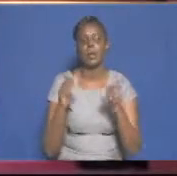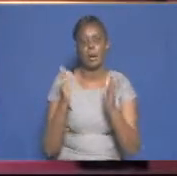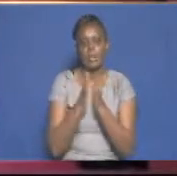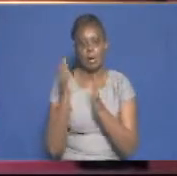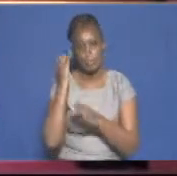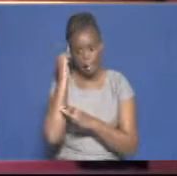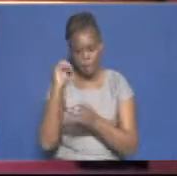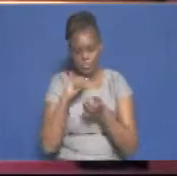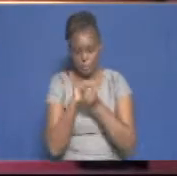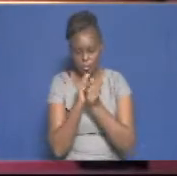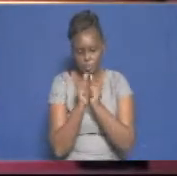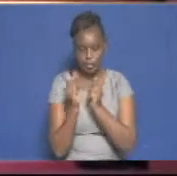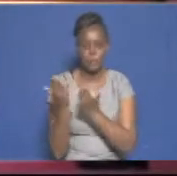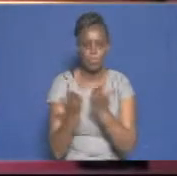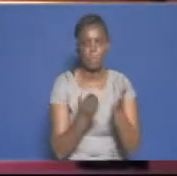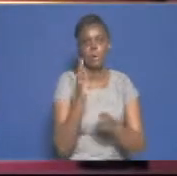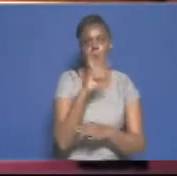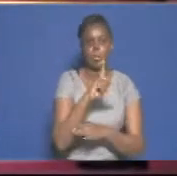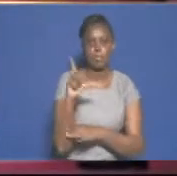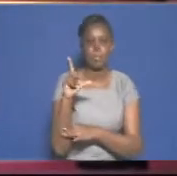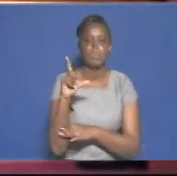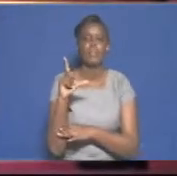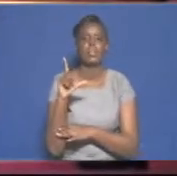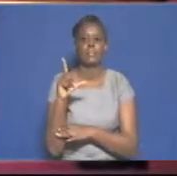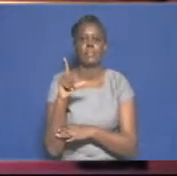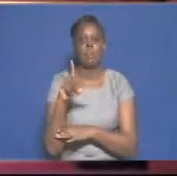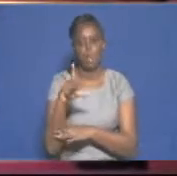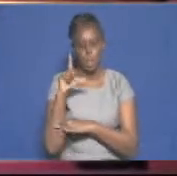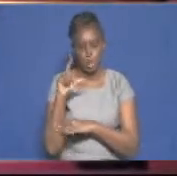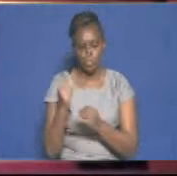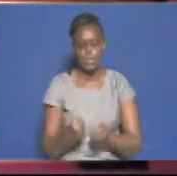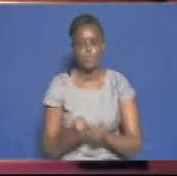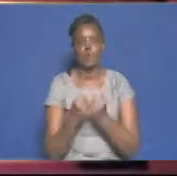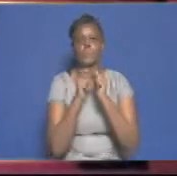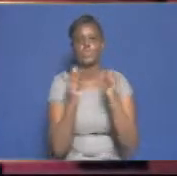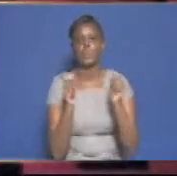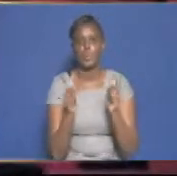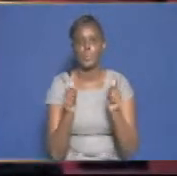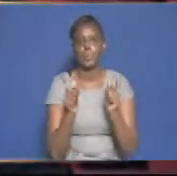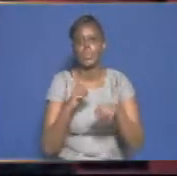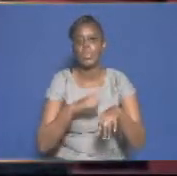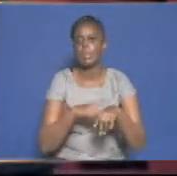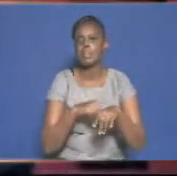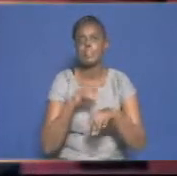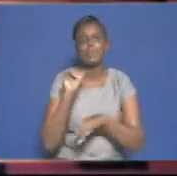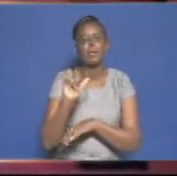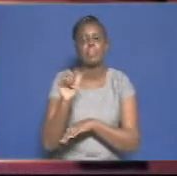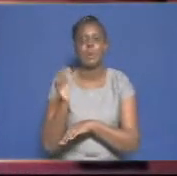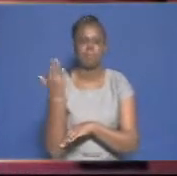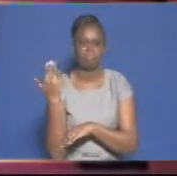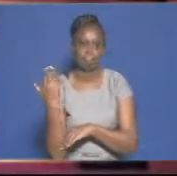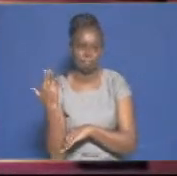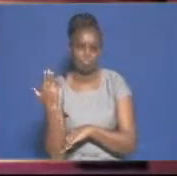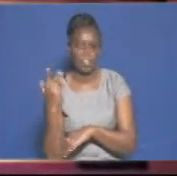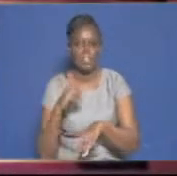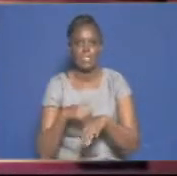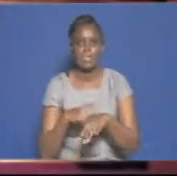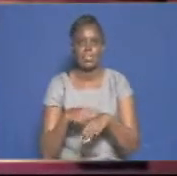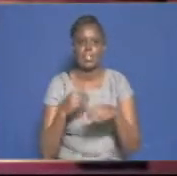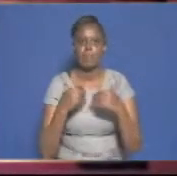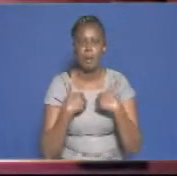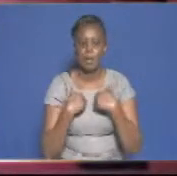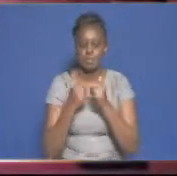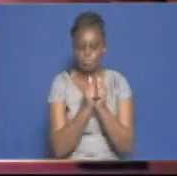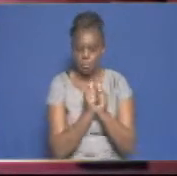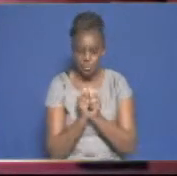the changes being brought to the law are for the better part of the law. And this was a time when, you know, we had, you